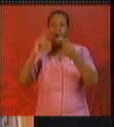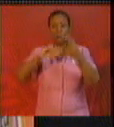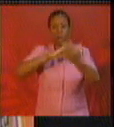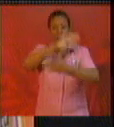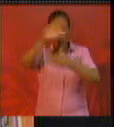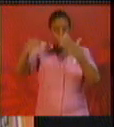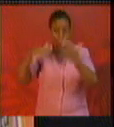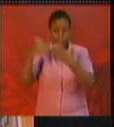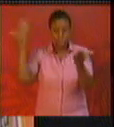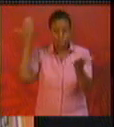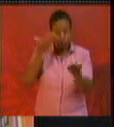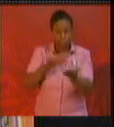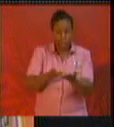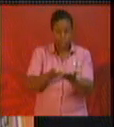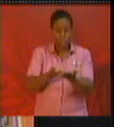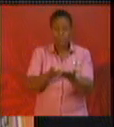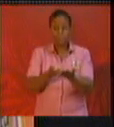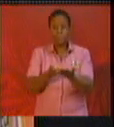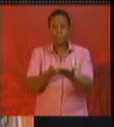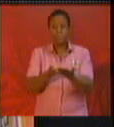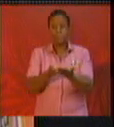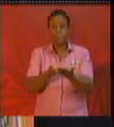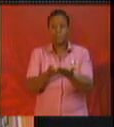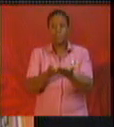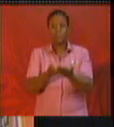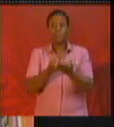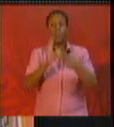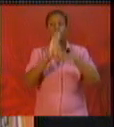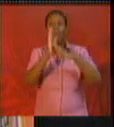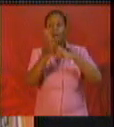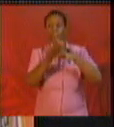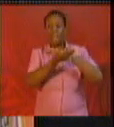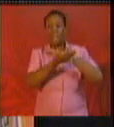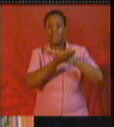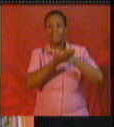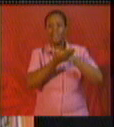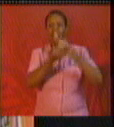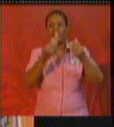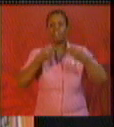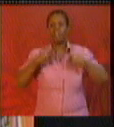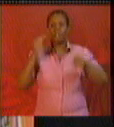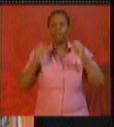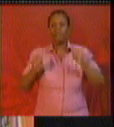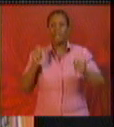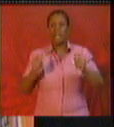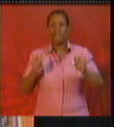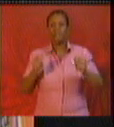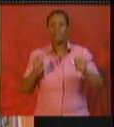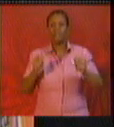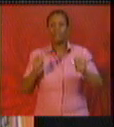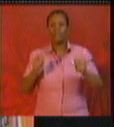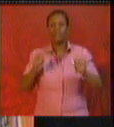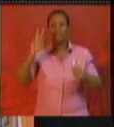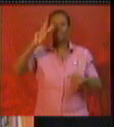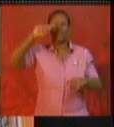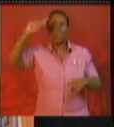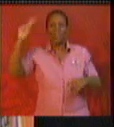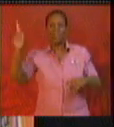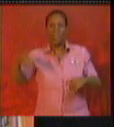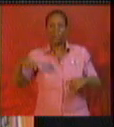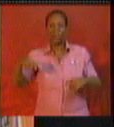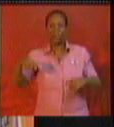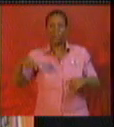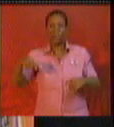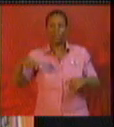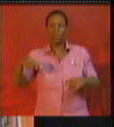question, in the same way in which the ministry usually predicts spikes for, let's say, when Christmas passed and New Year's